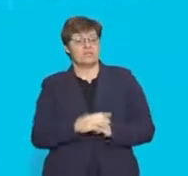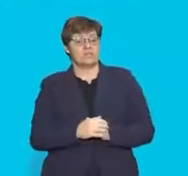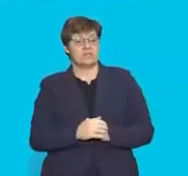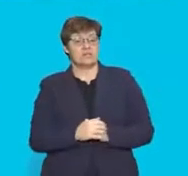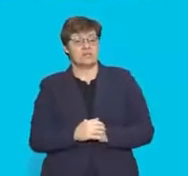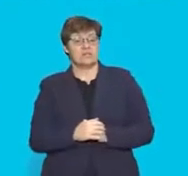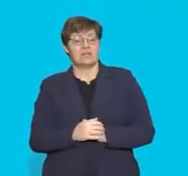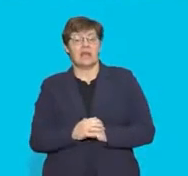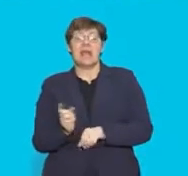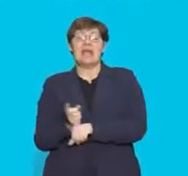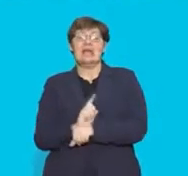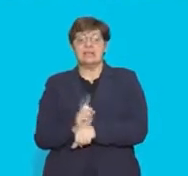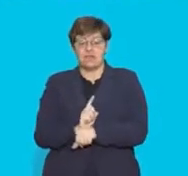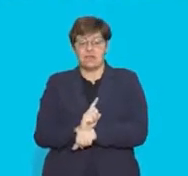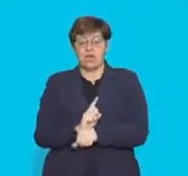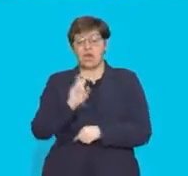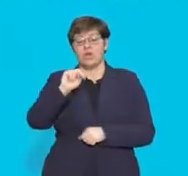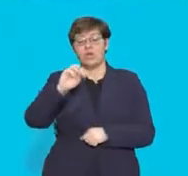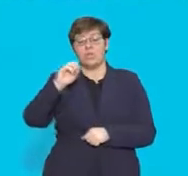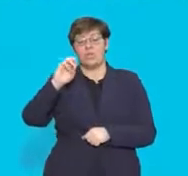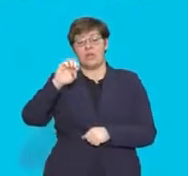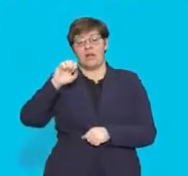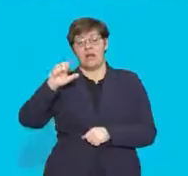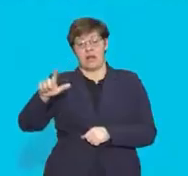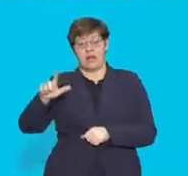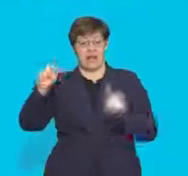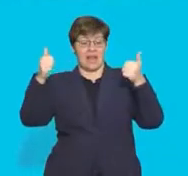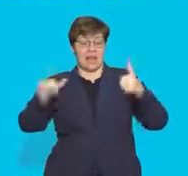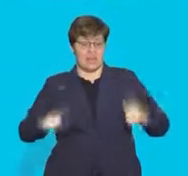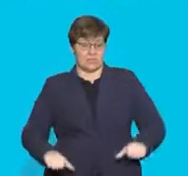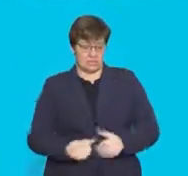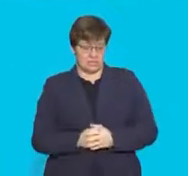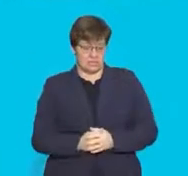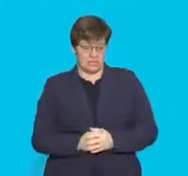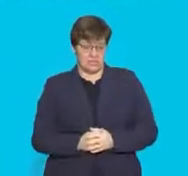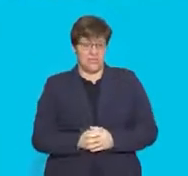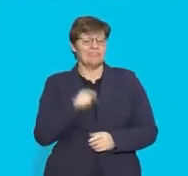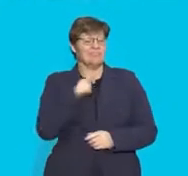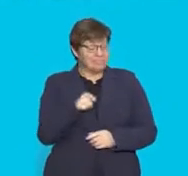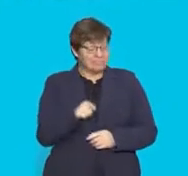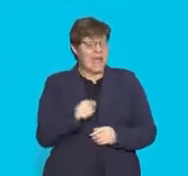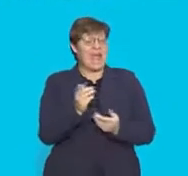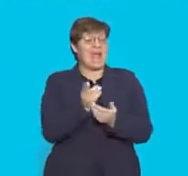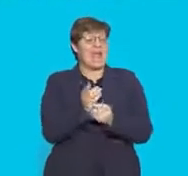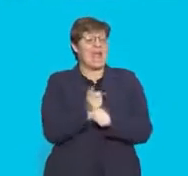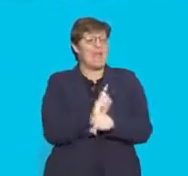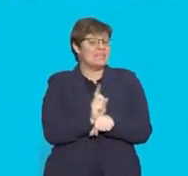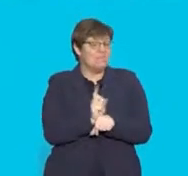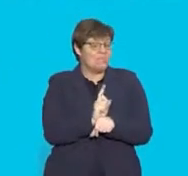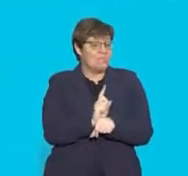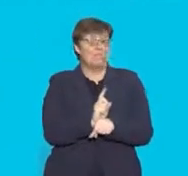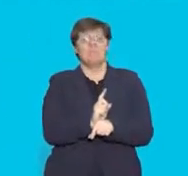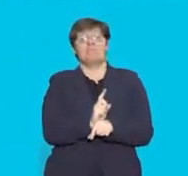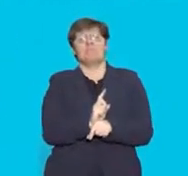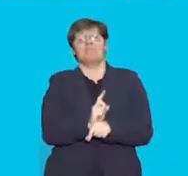an interim nominal account. I repeat, it's an interim nominal account. What do we mean